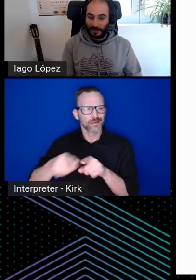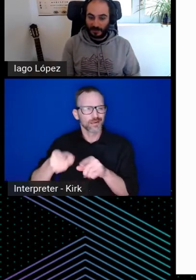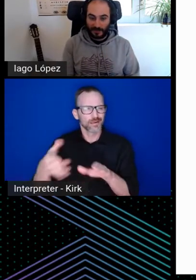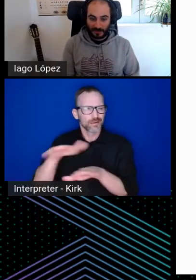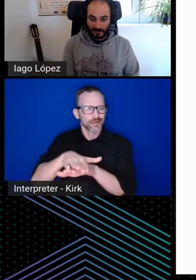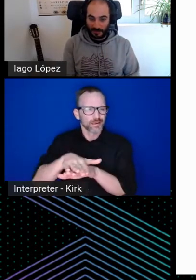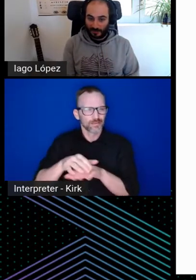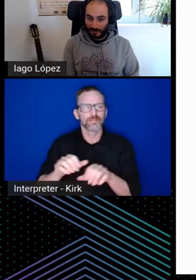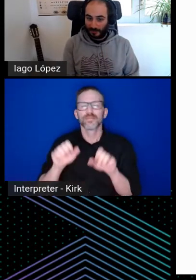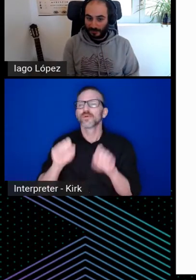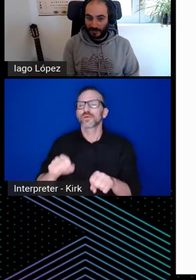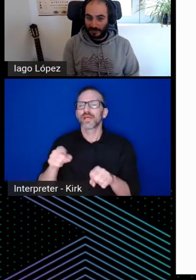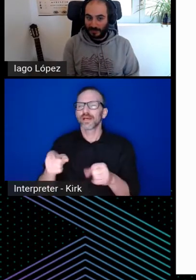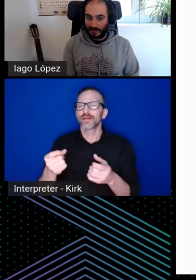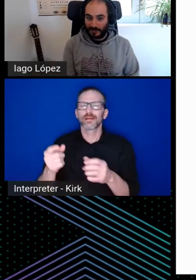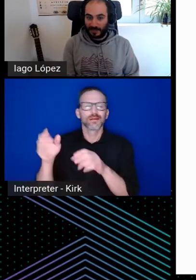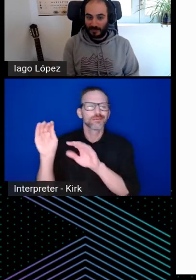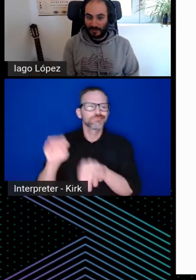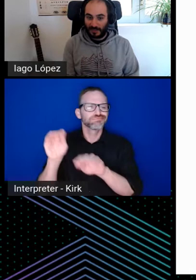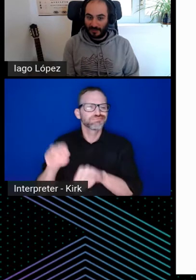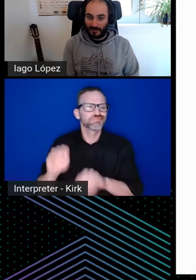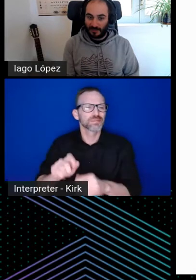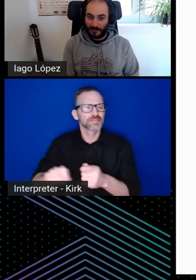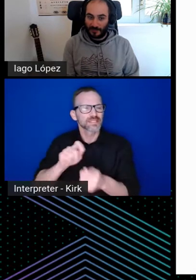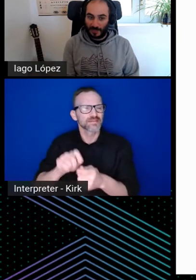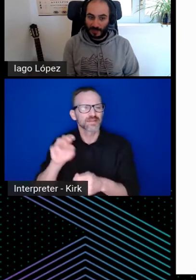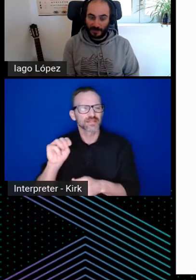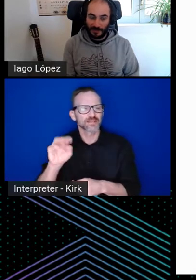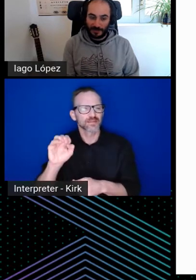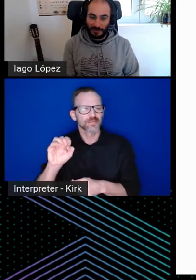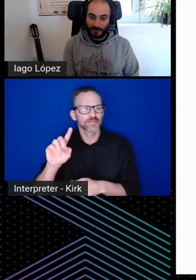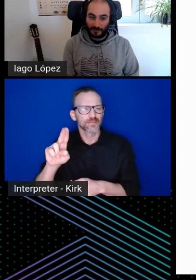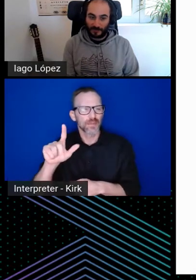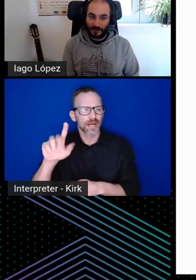kernel modules, or in this case, applying